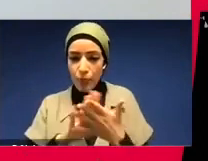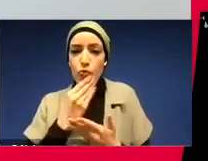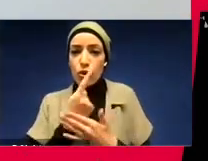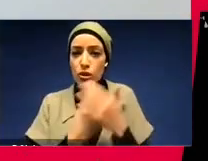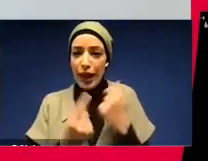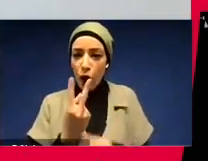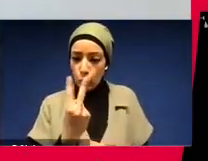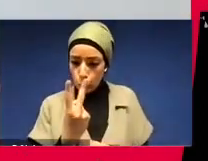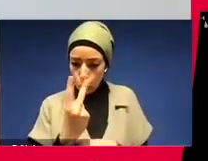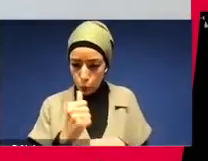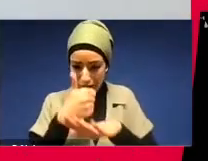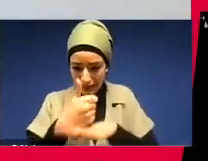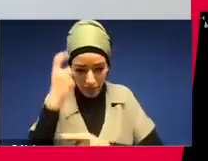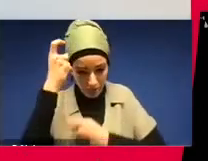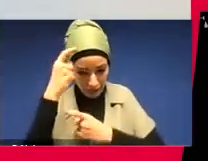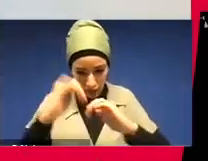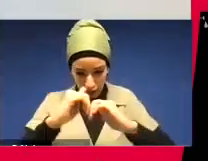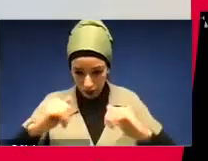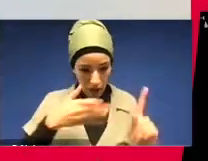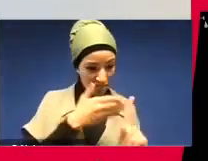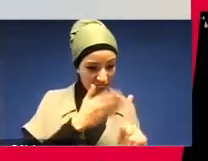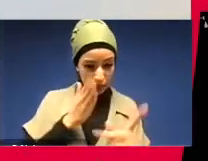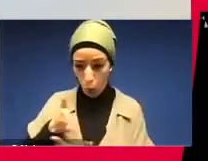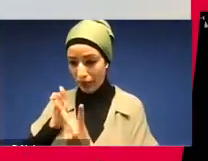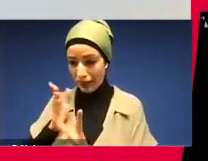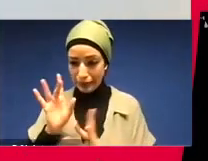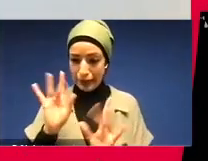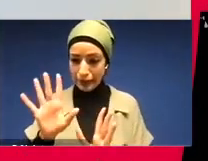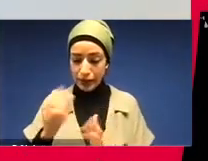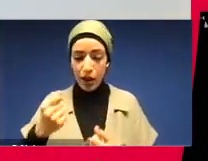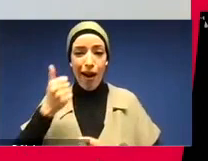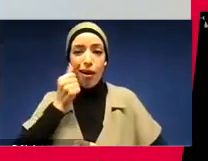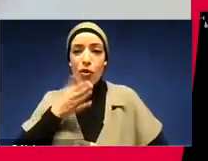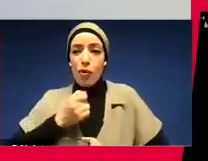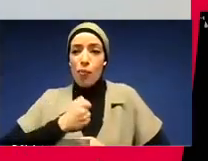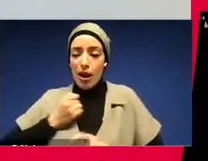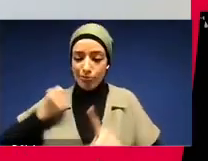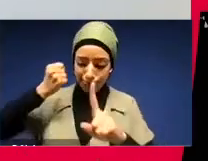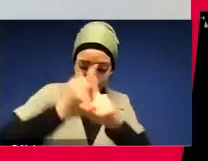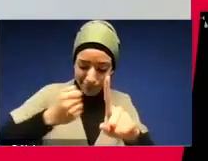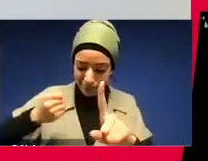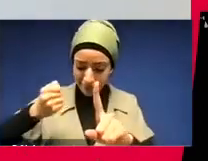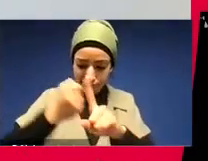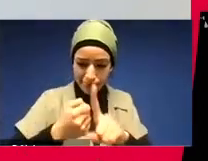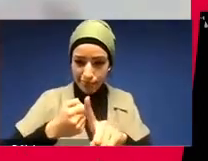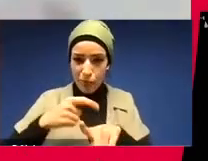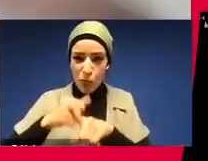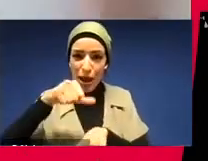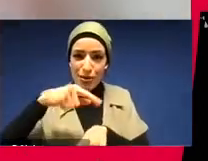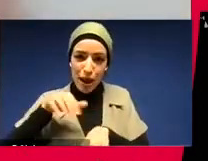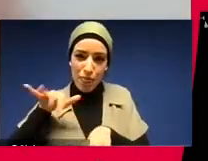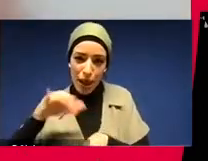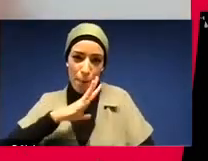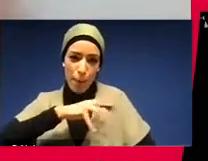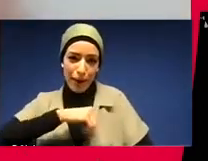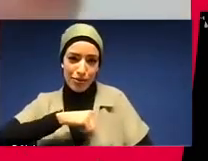right? So I know, and from my activism, and I know from my time in Palestine on the ground, and just, you know,